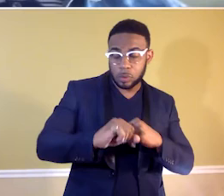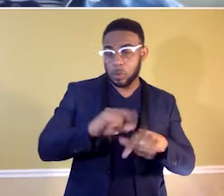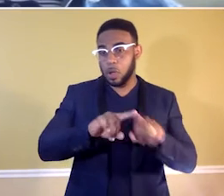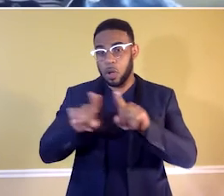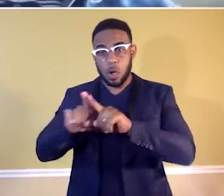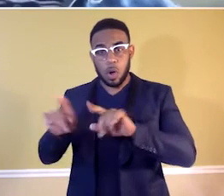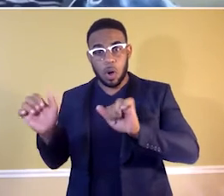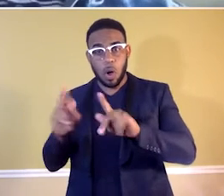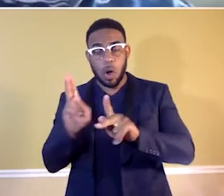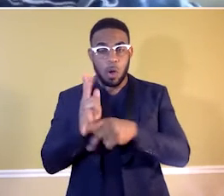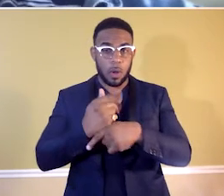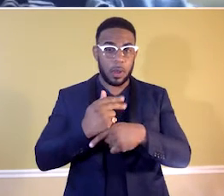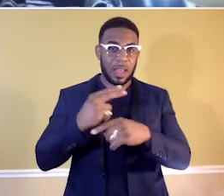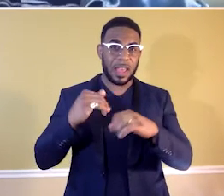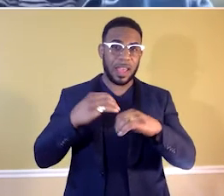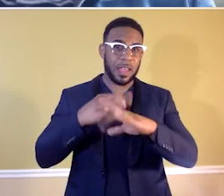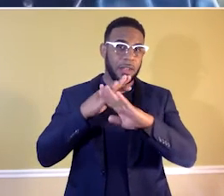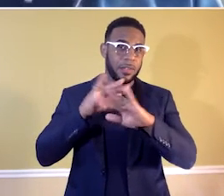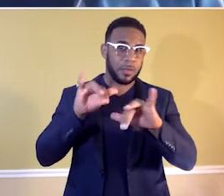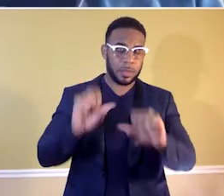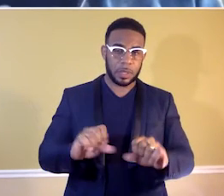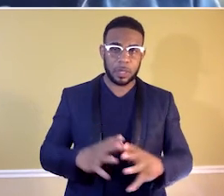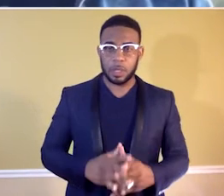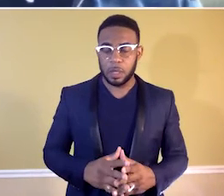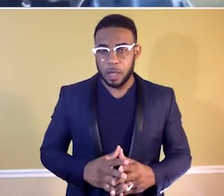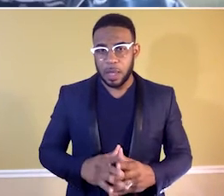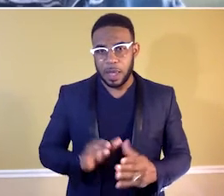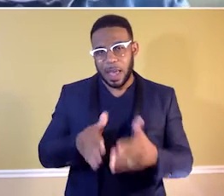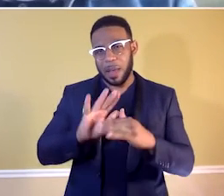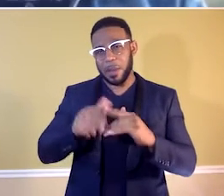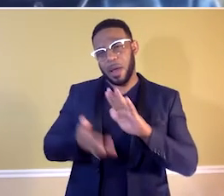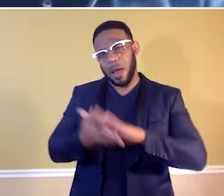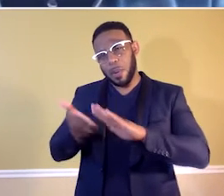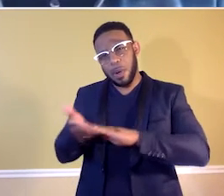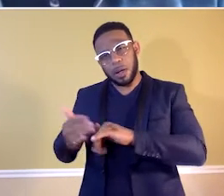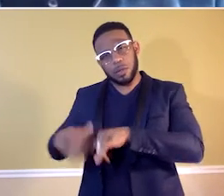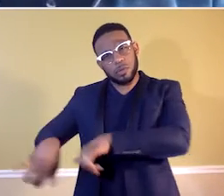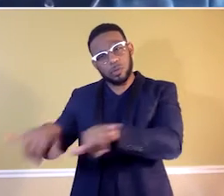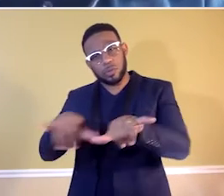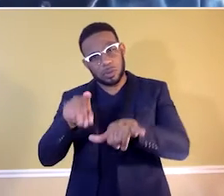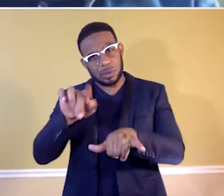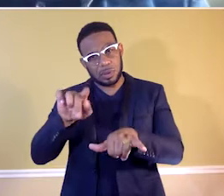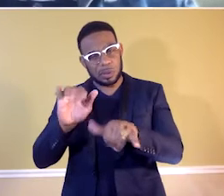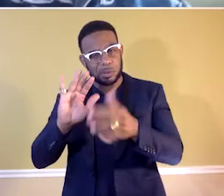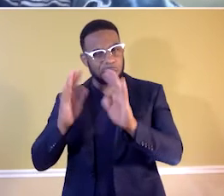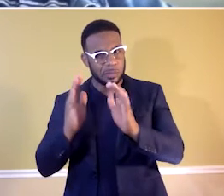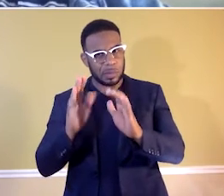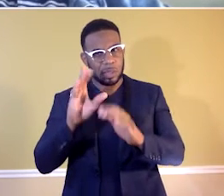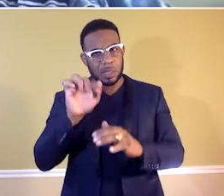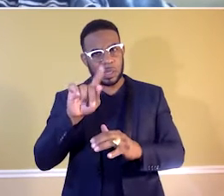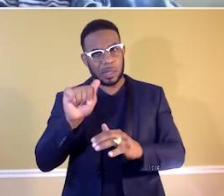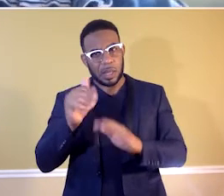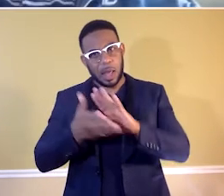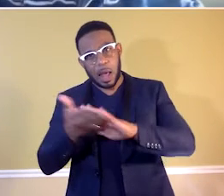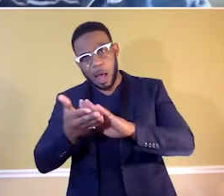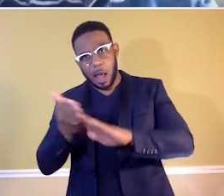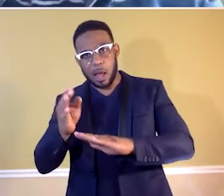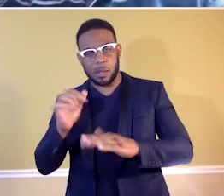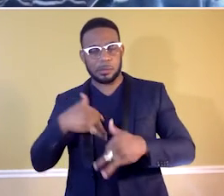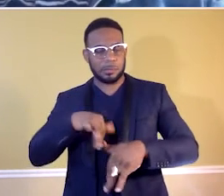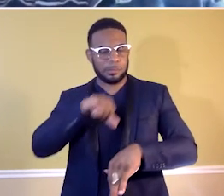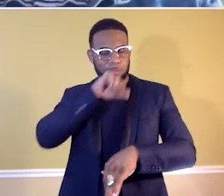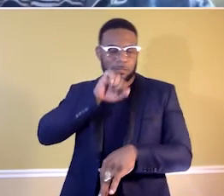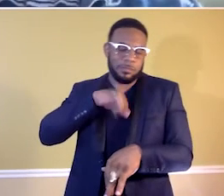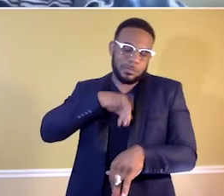research-based products. Banjo is passionate about operationalizing data, aka DataOps, which I am a big